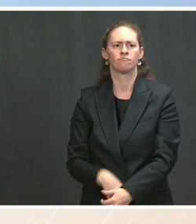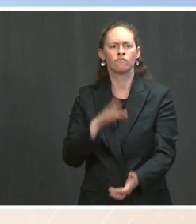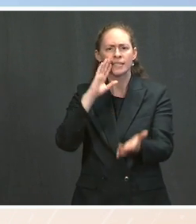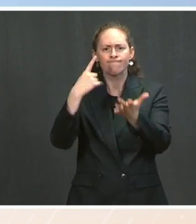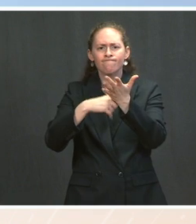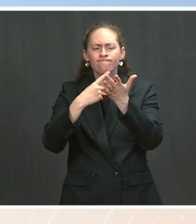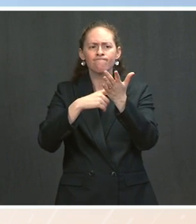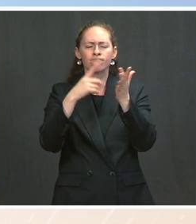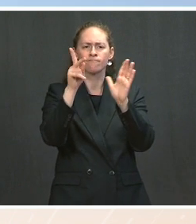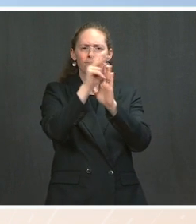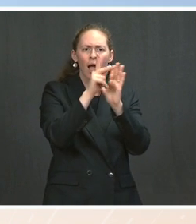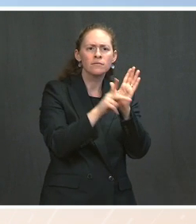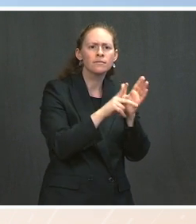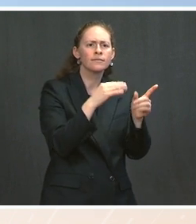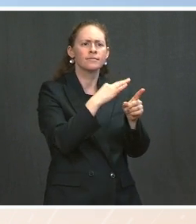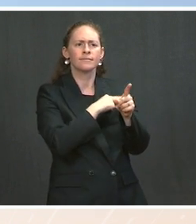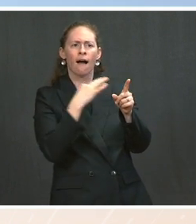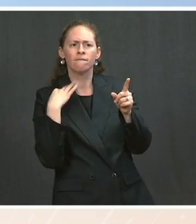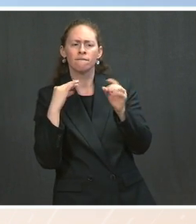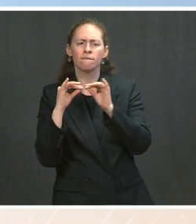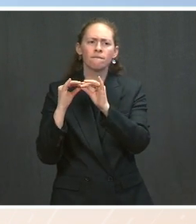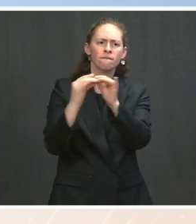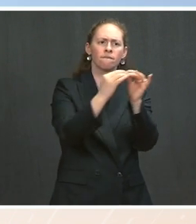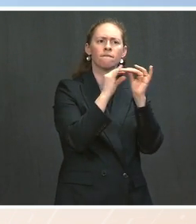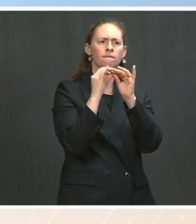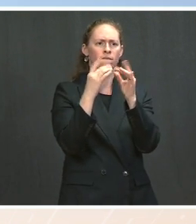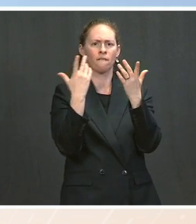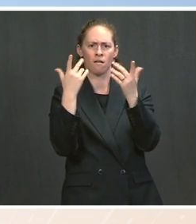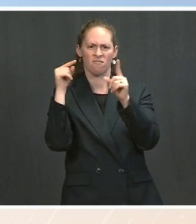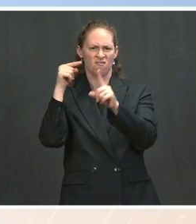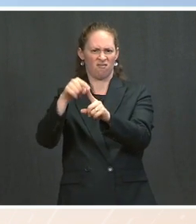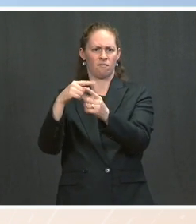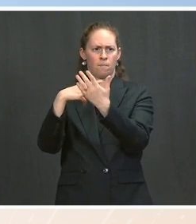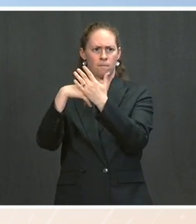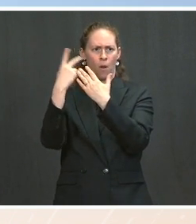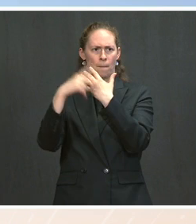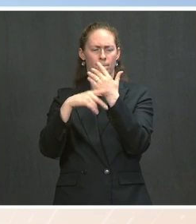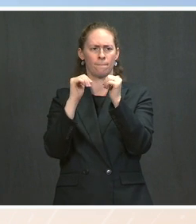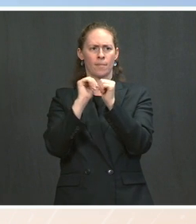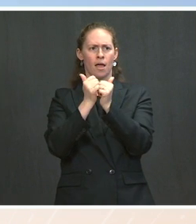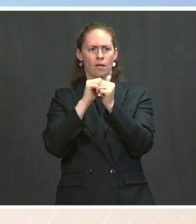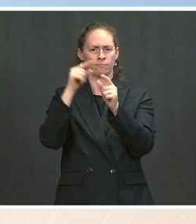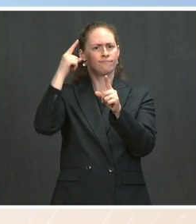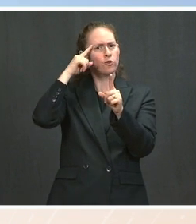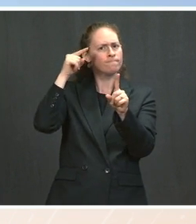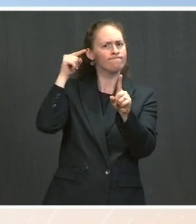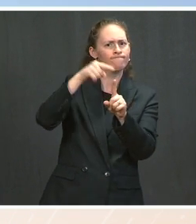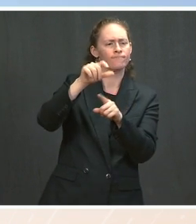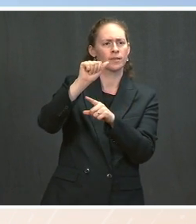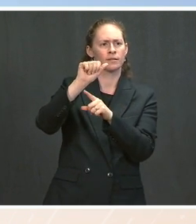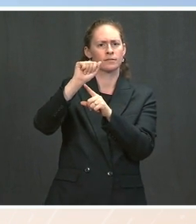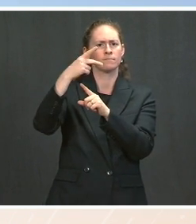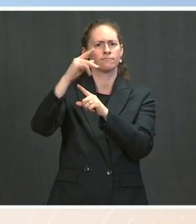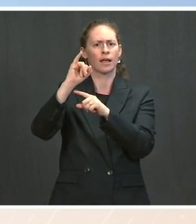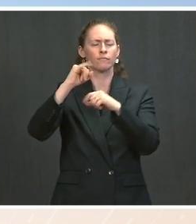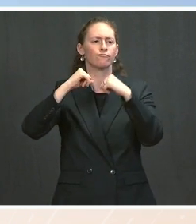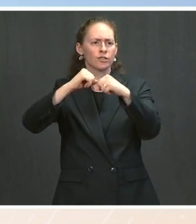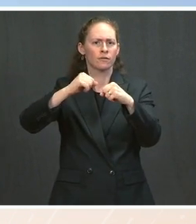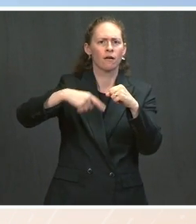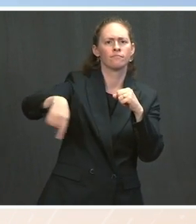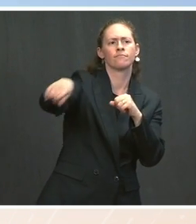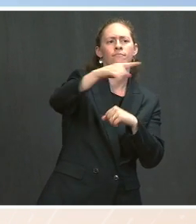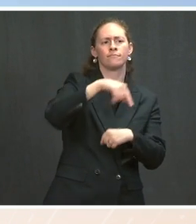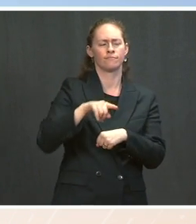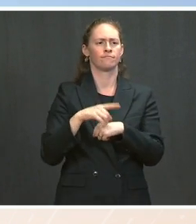speak to the initiatives that are important to the AAPI community. But hopefully we'll have more soon. Maybe if we're having